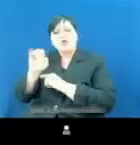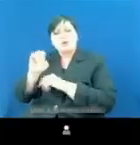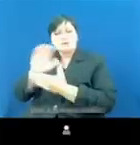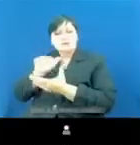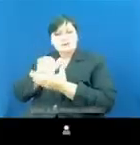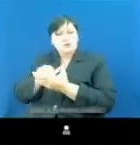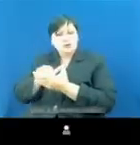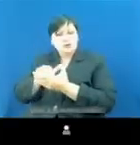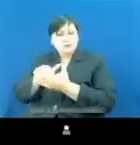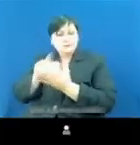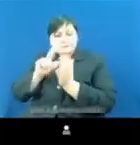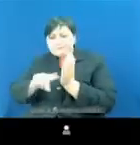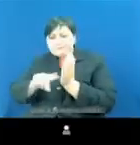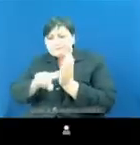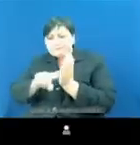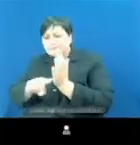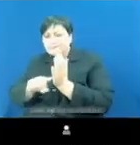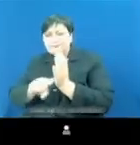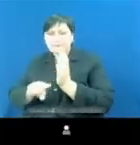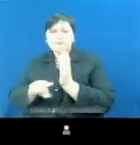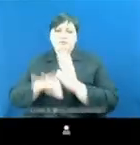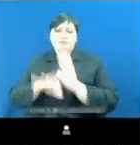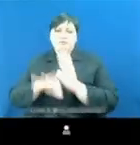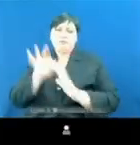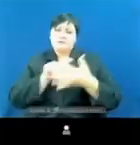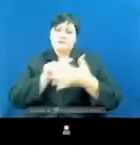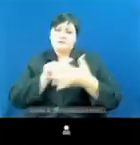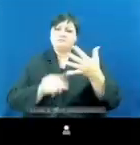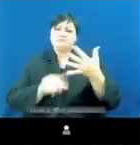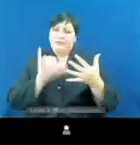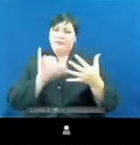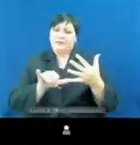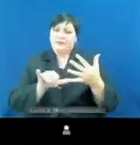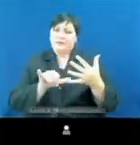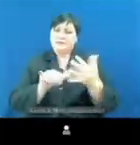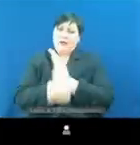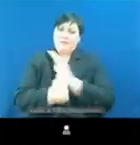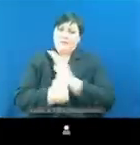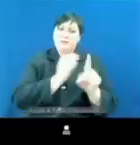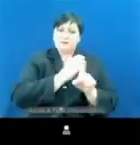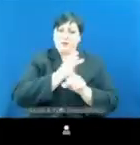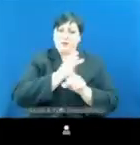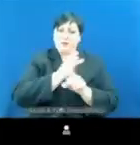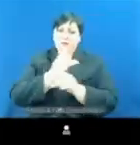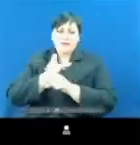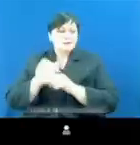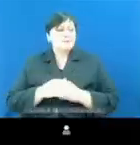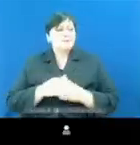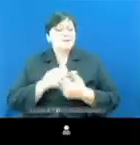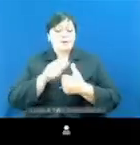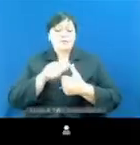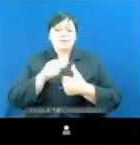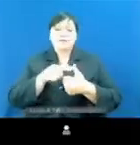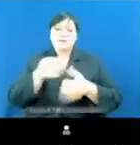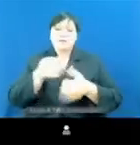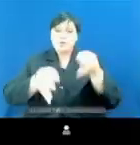we came up with these particular competency areas. So court and legal systems